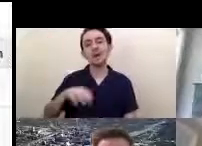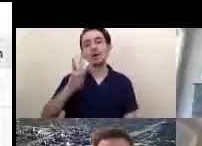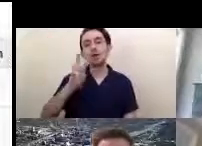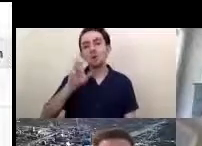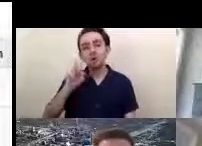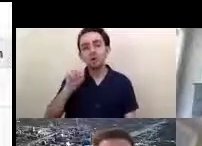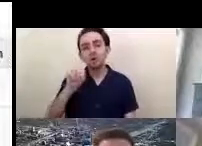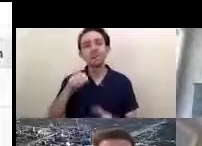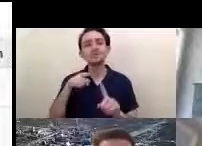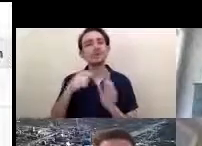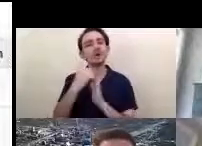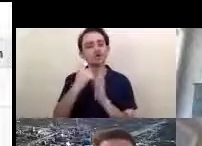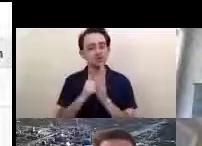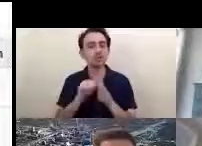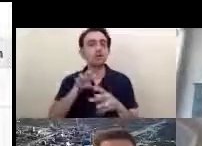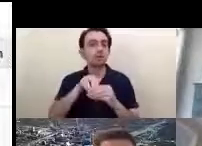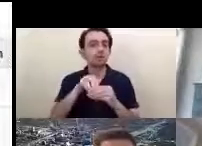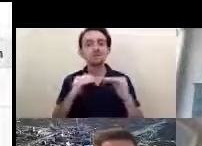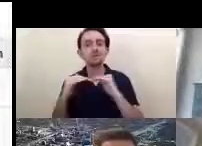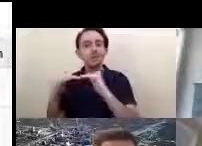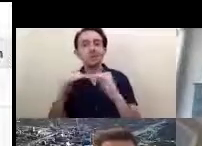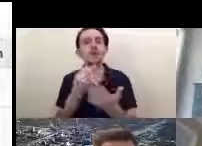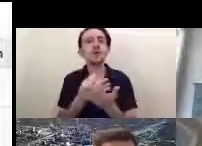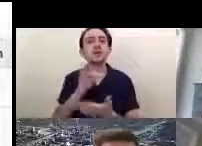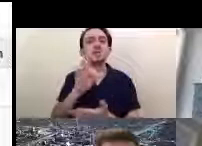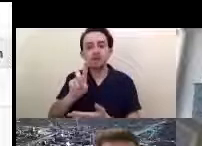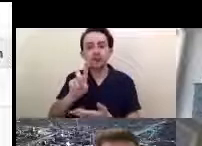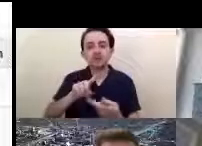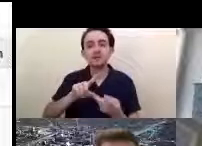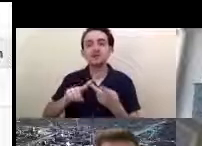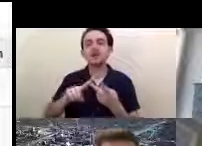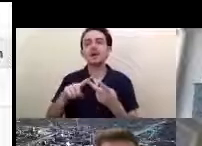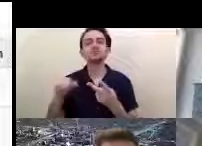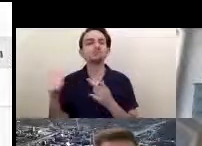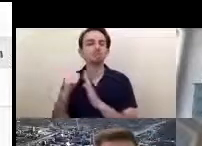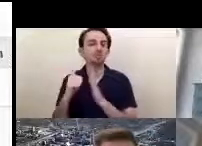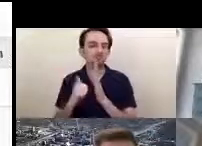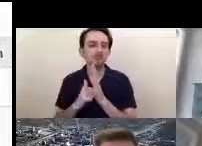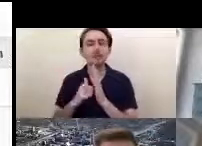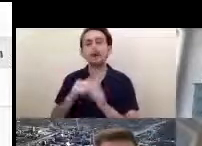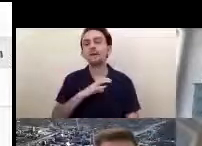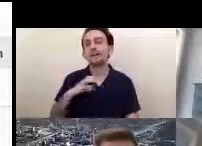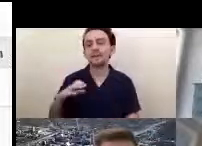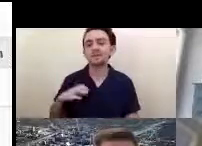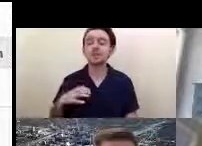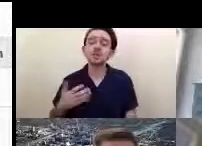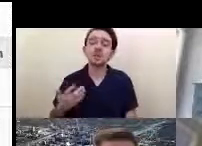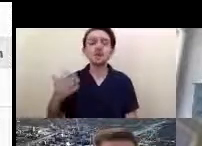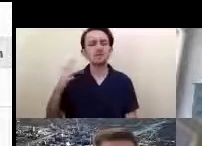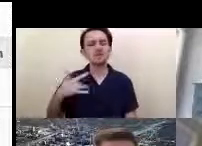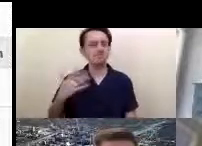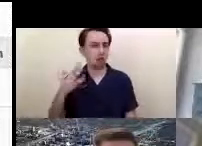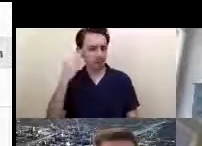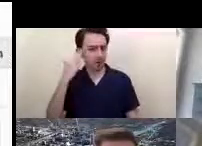fund and establishing an arts commission, which I think you all know, but it's really because the mayor believes we need to empower our artists that have been